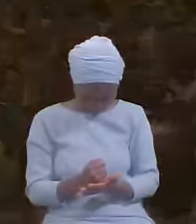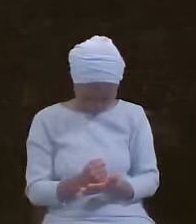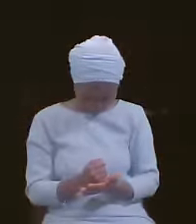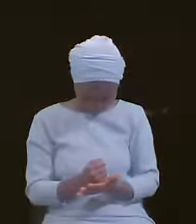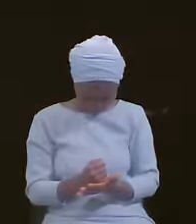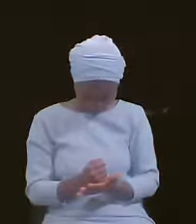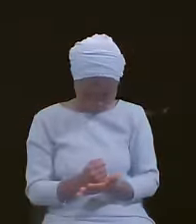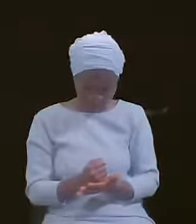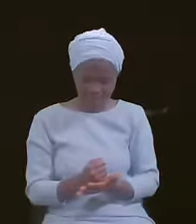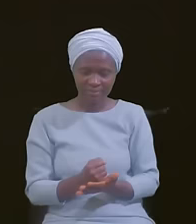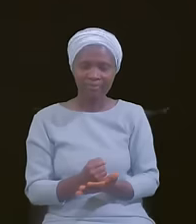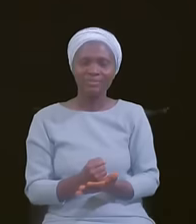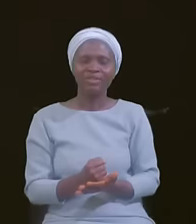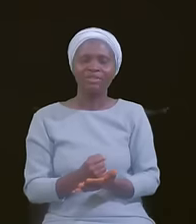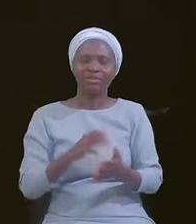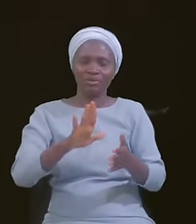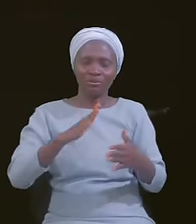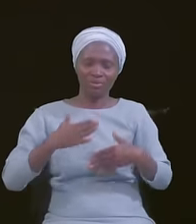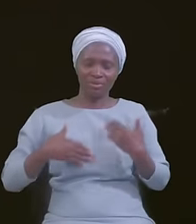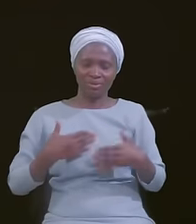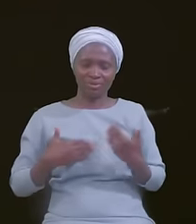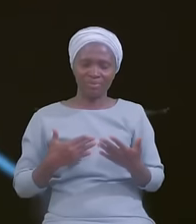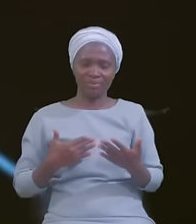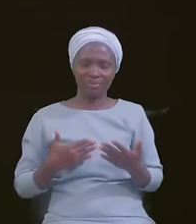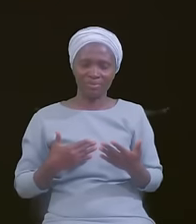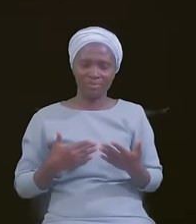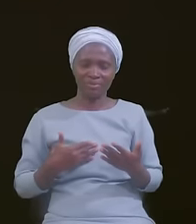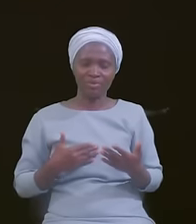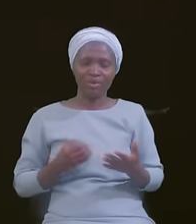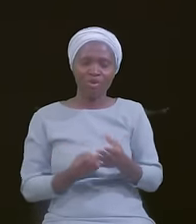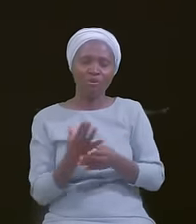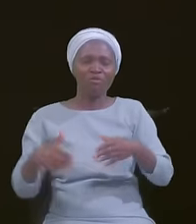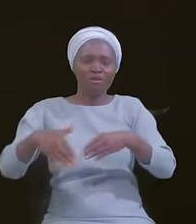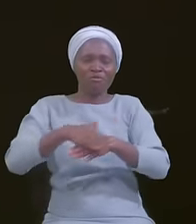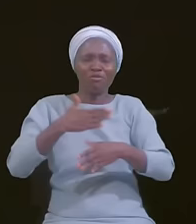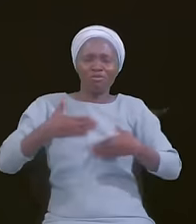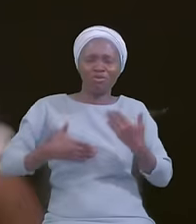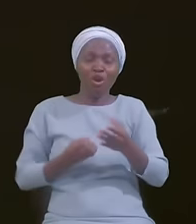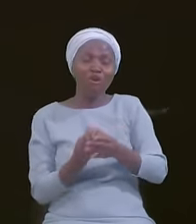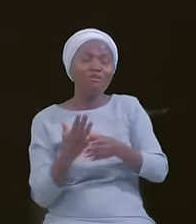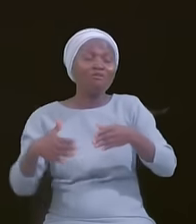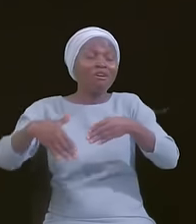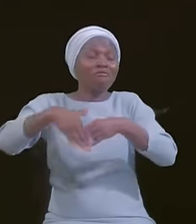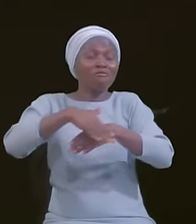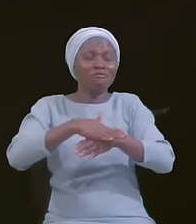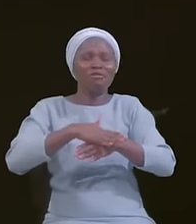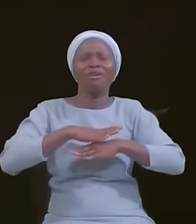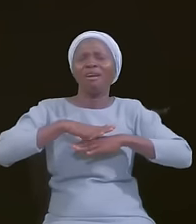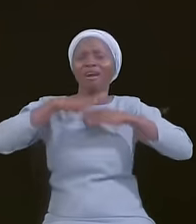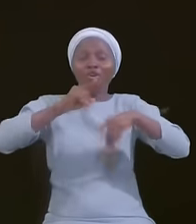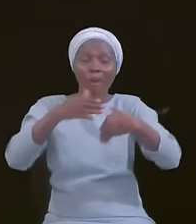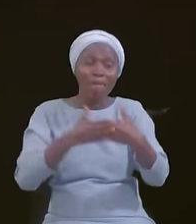Go back home with joy. Go back home with satisfaction. Go back home with